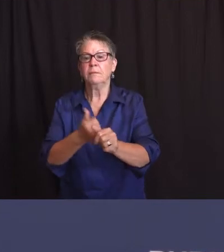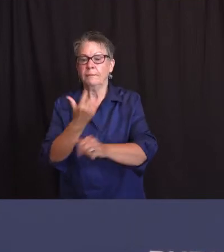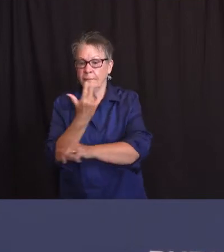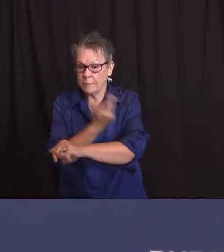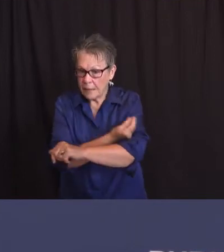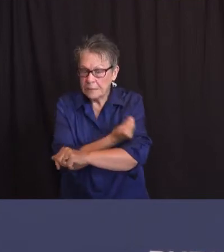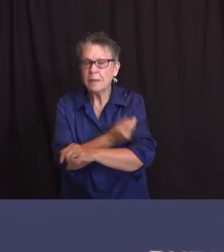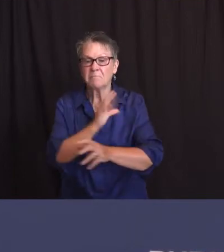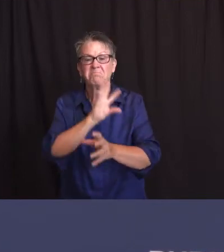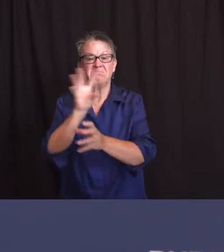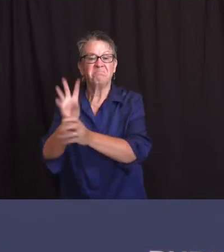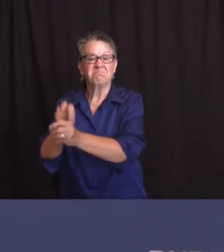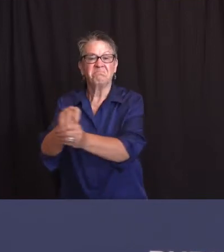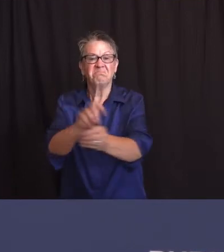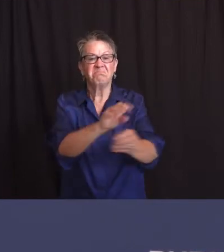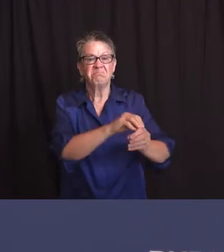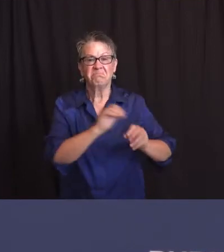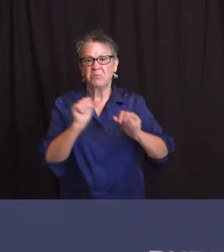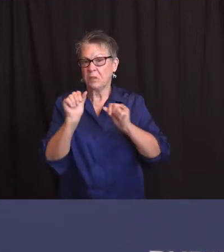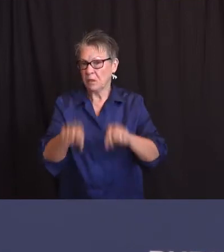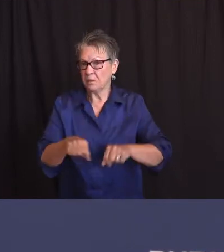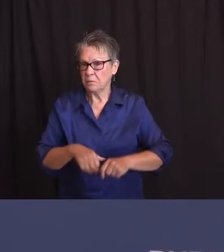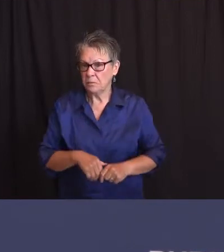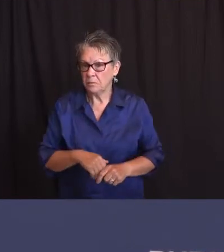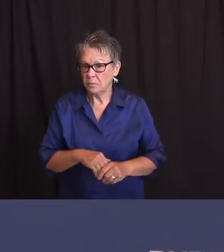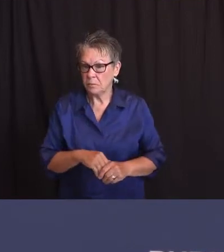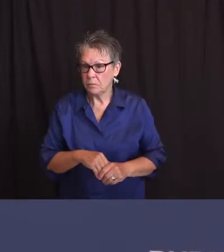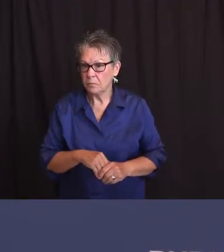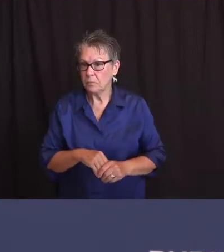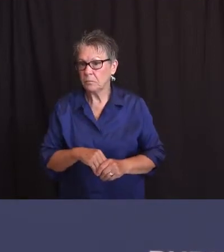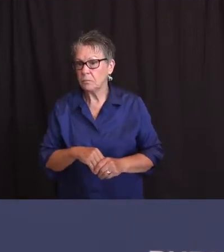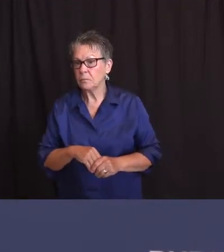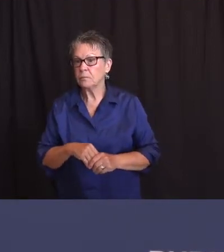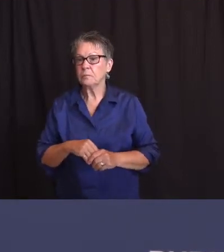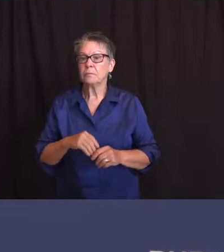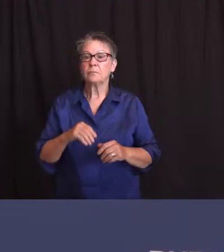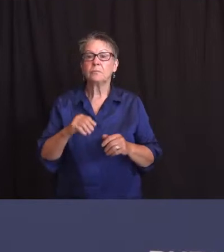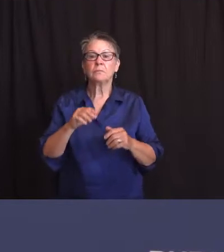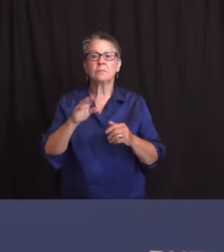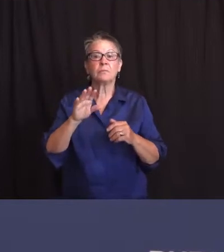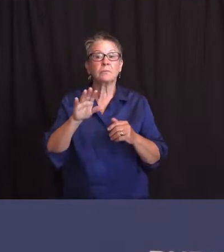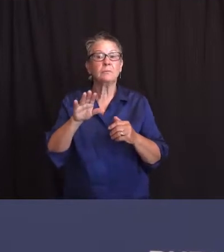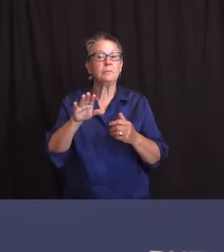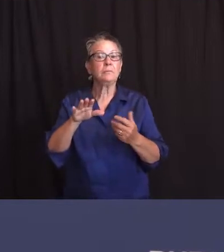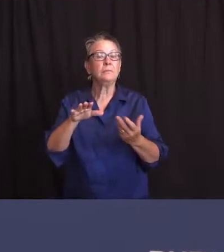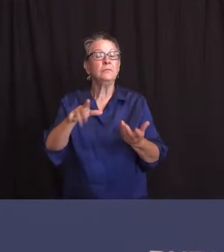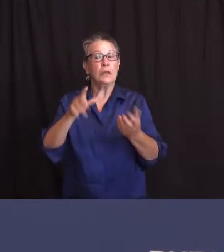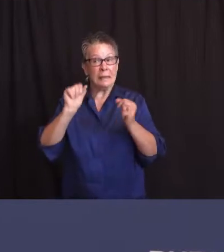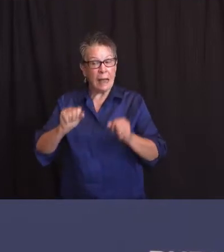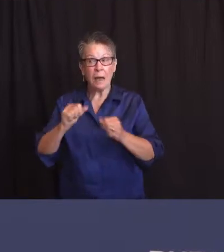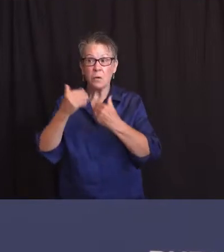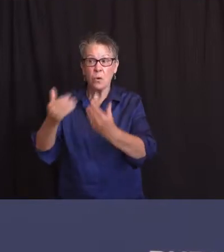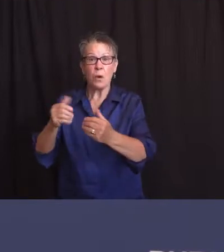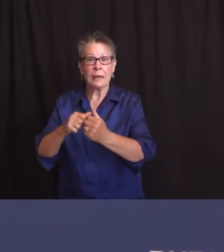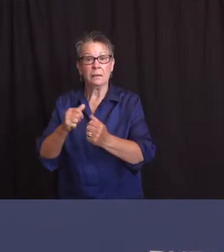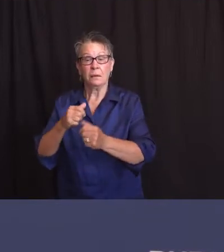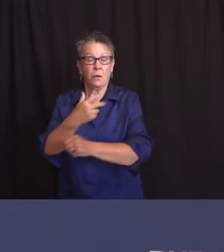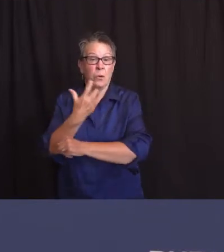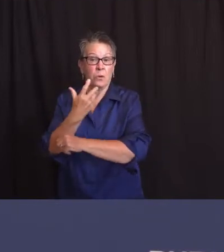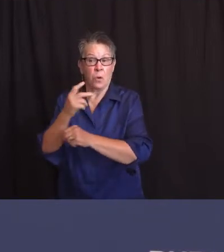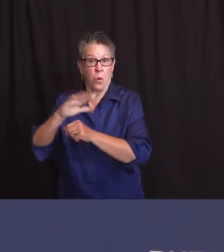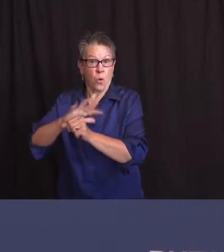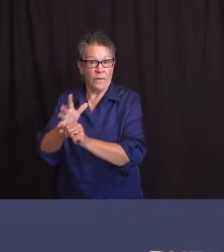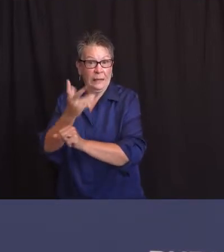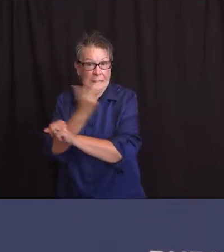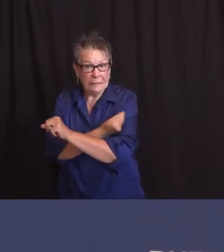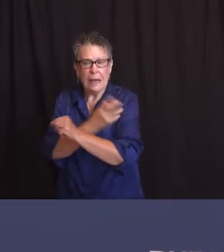time. Routine immunization is vital to reducing the spread of infectious disease in our state. Among children